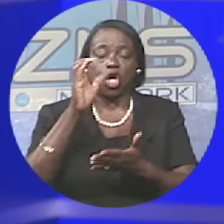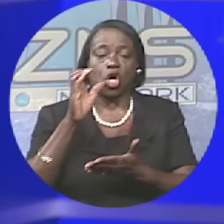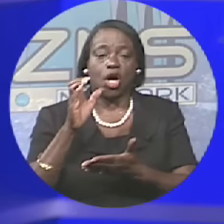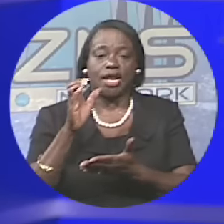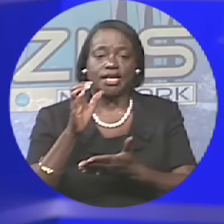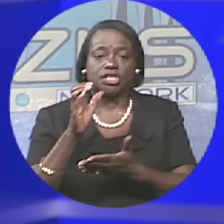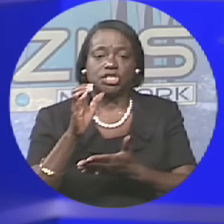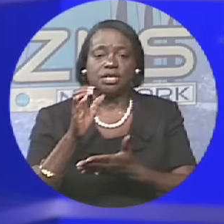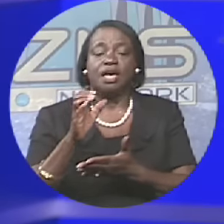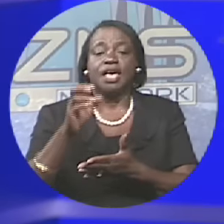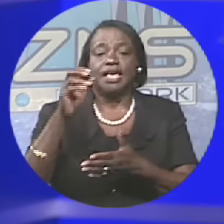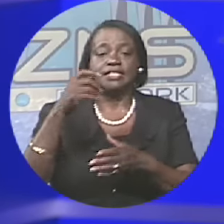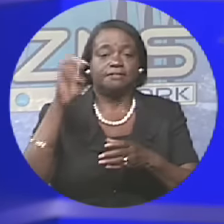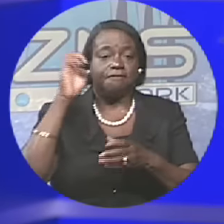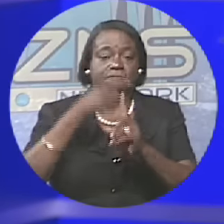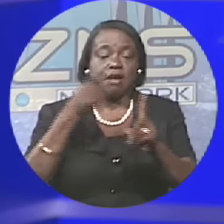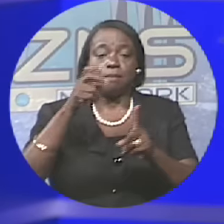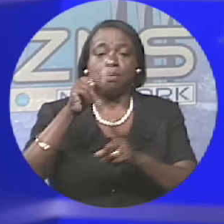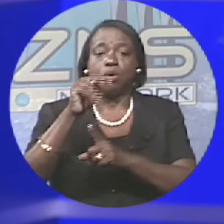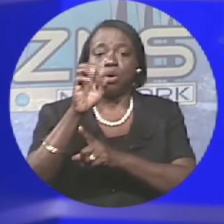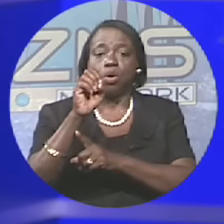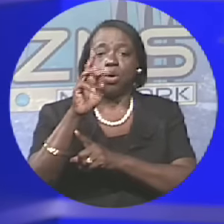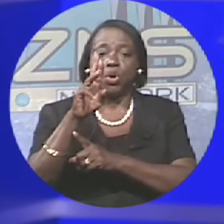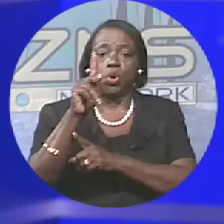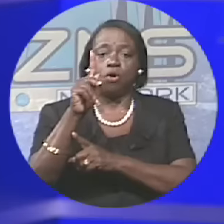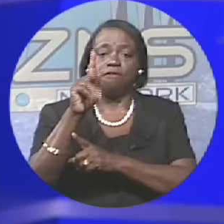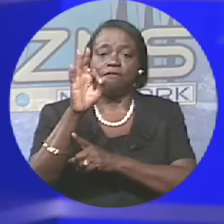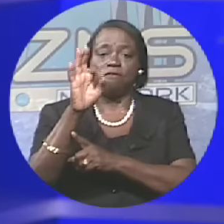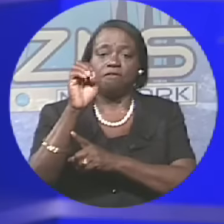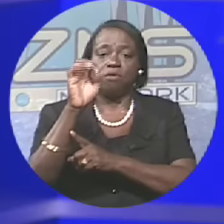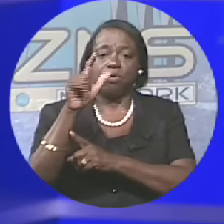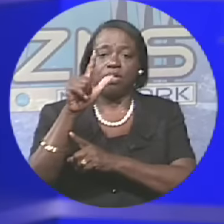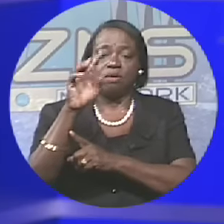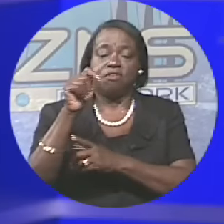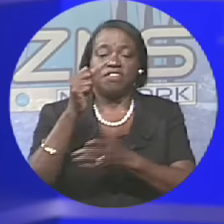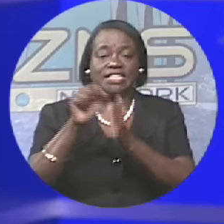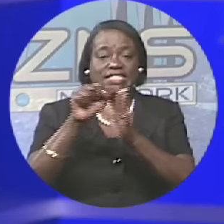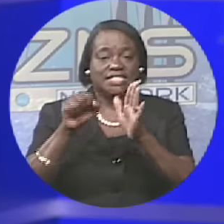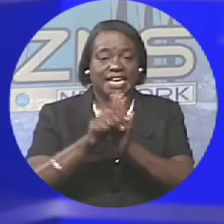Norfolk State has posted some big numbers for the squad, who is on a winning streak.